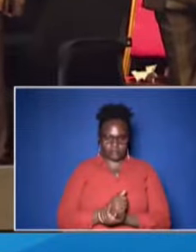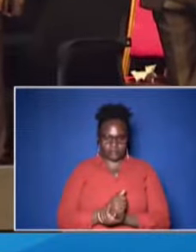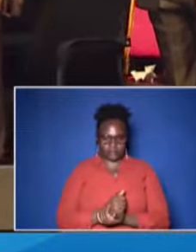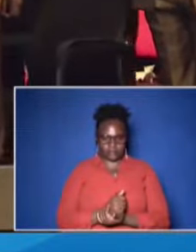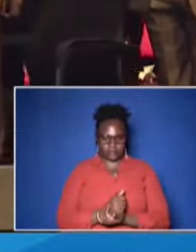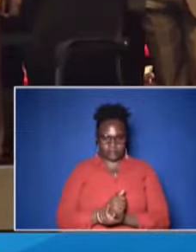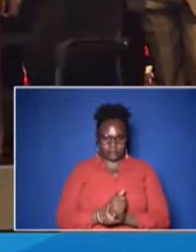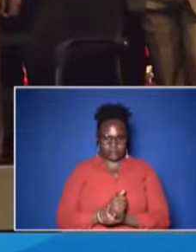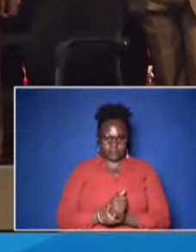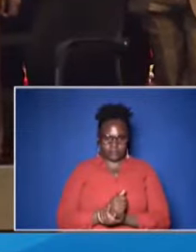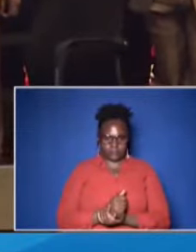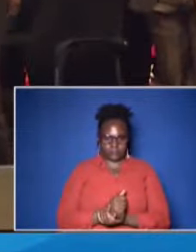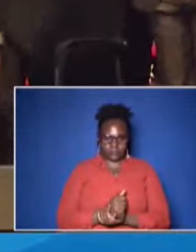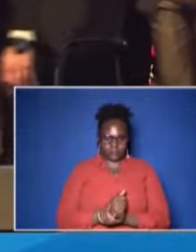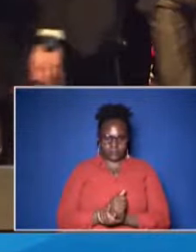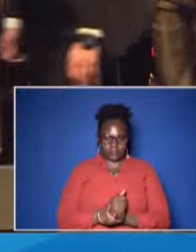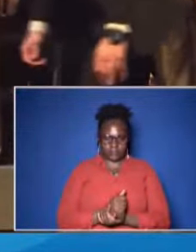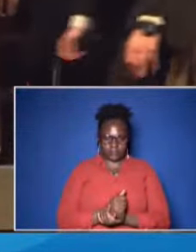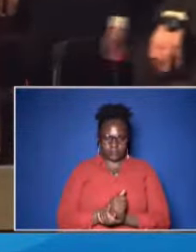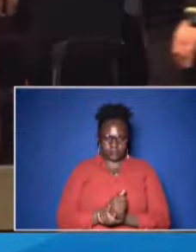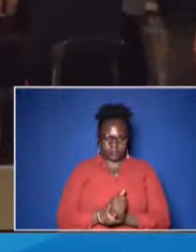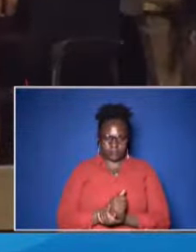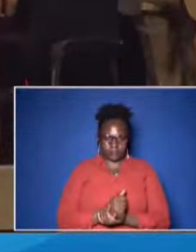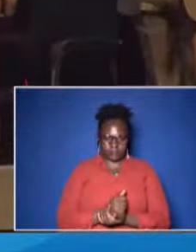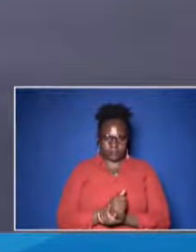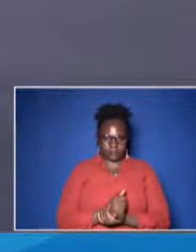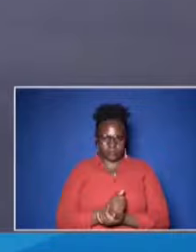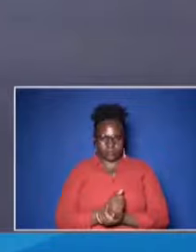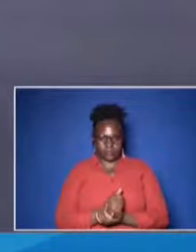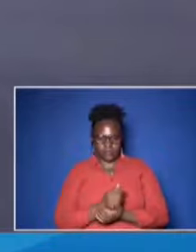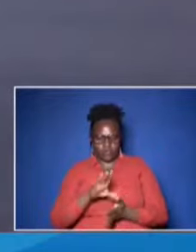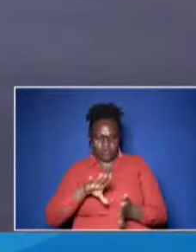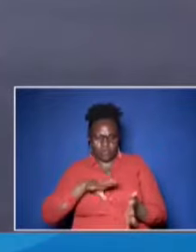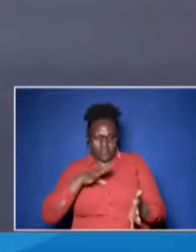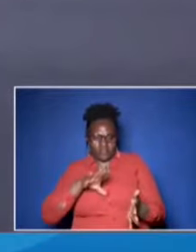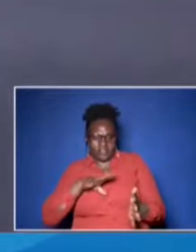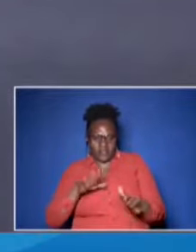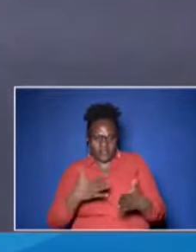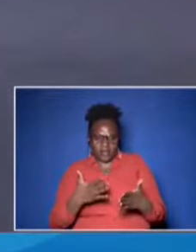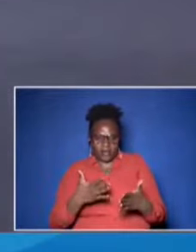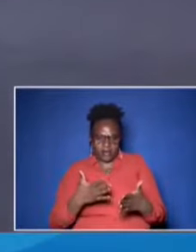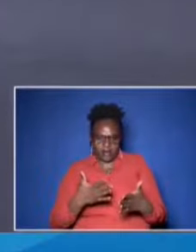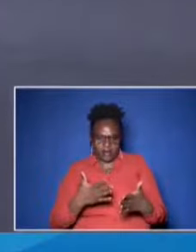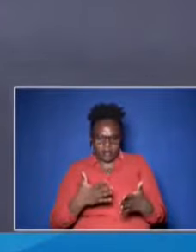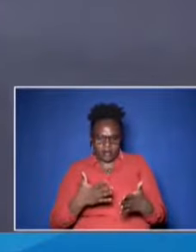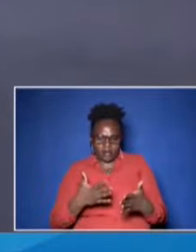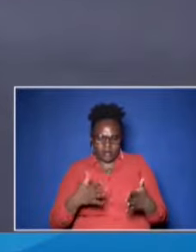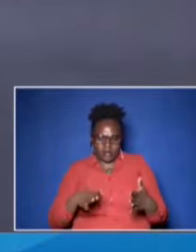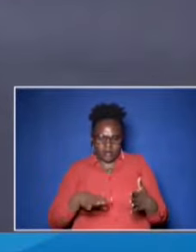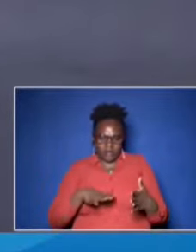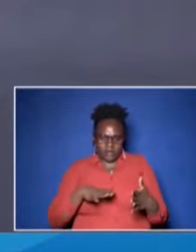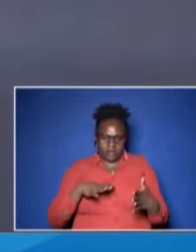here what are you feeling darling what are you feeling